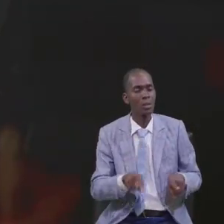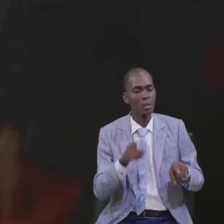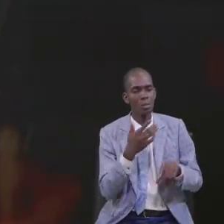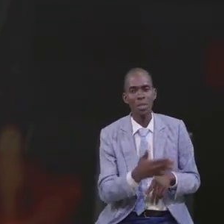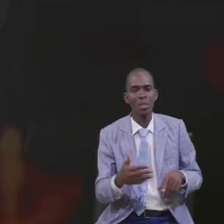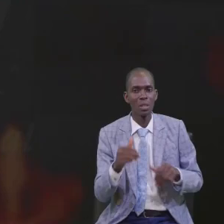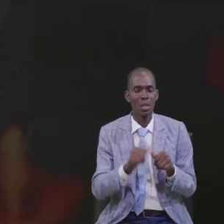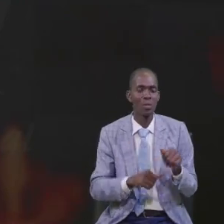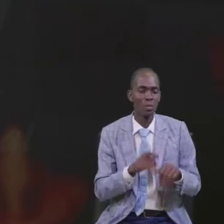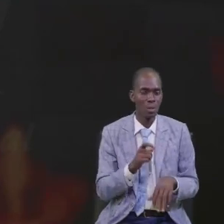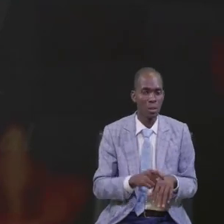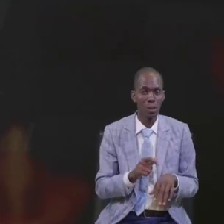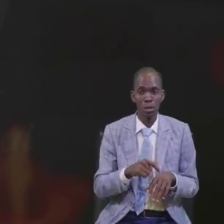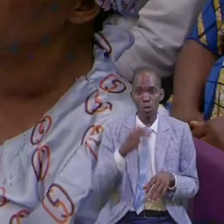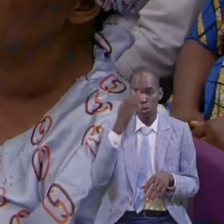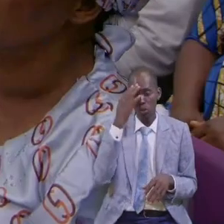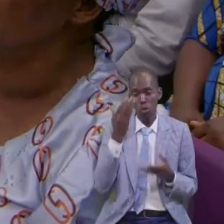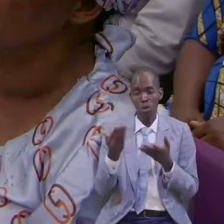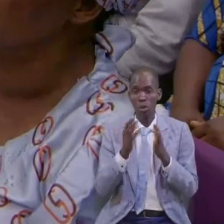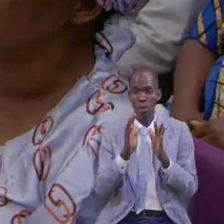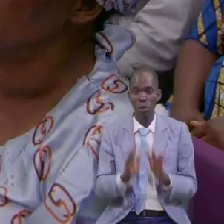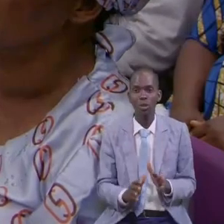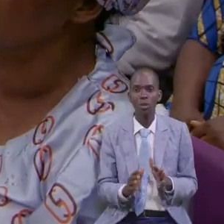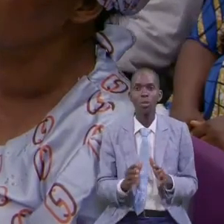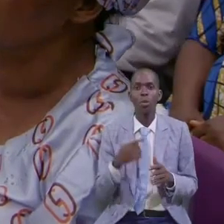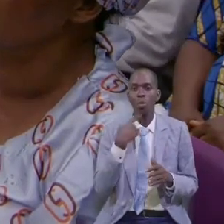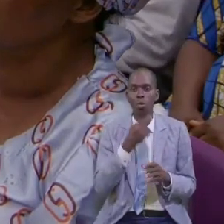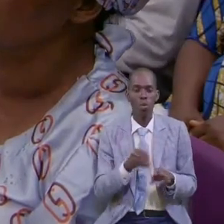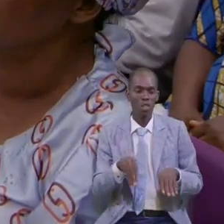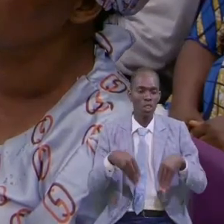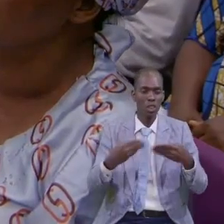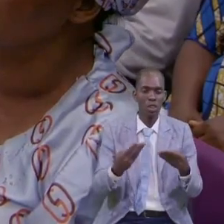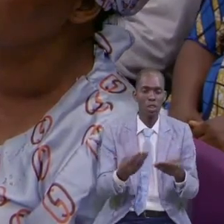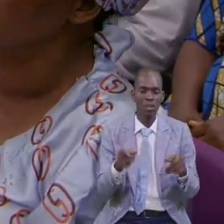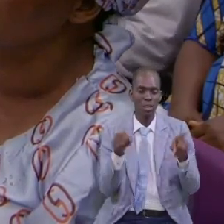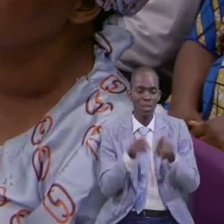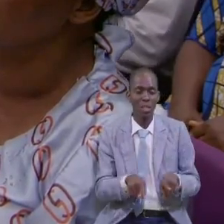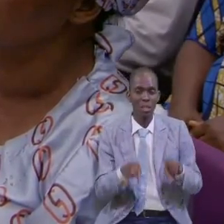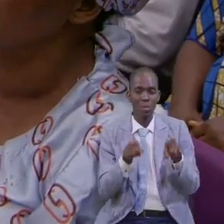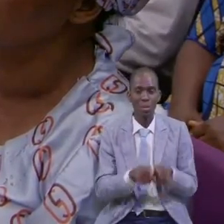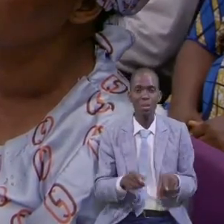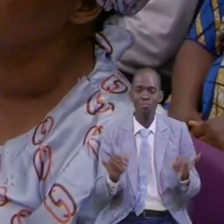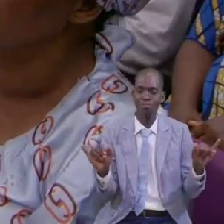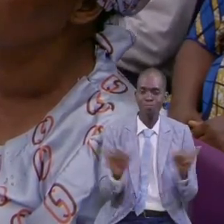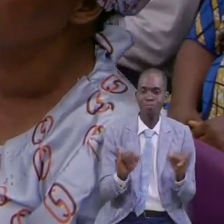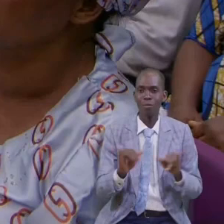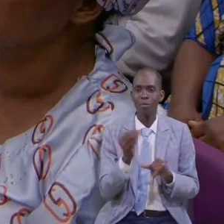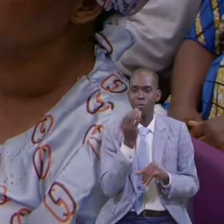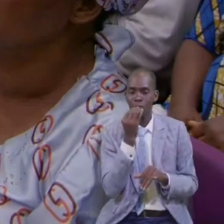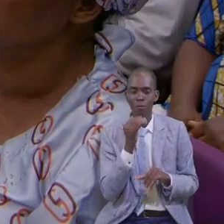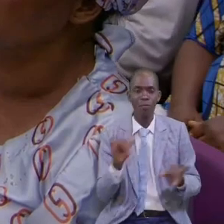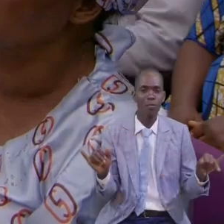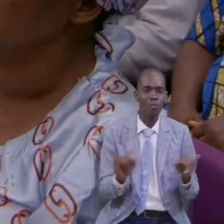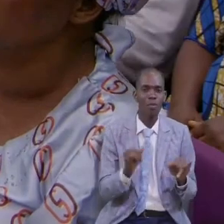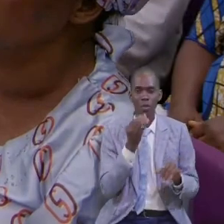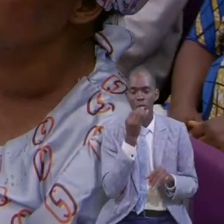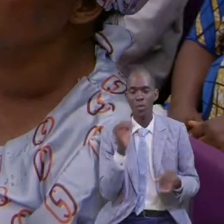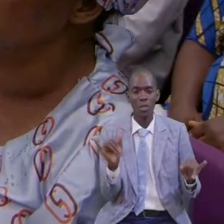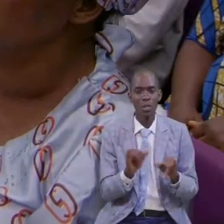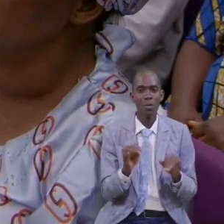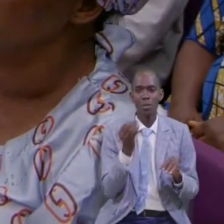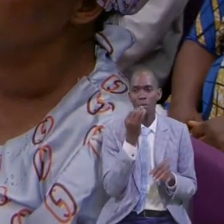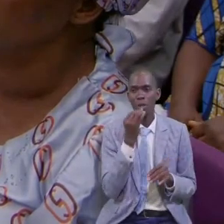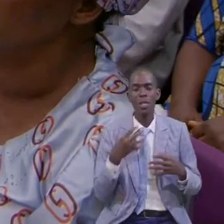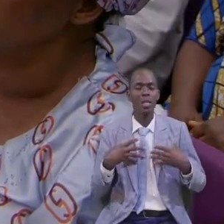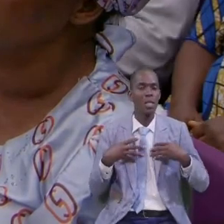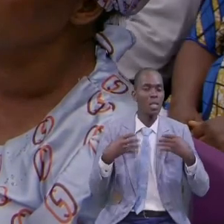know, servants that try to serve the same food over and over and over, healing